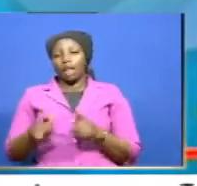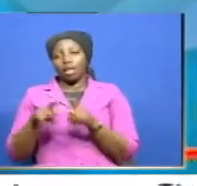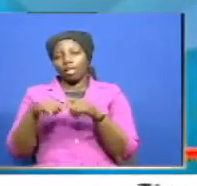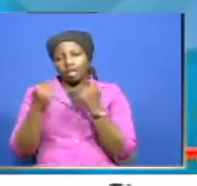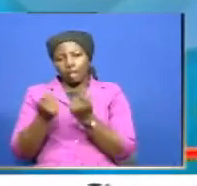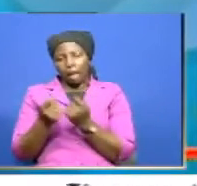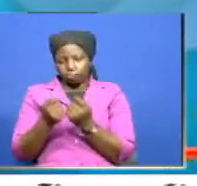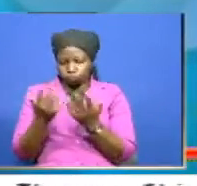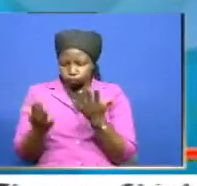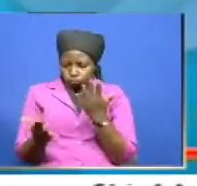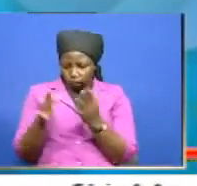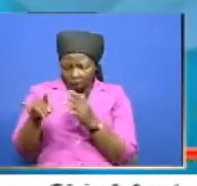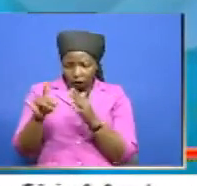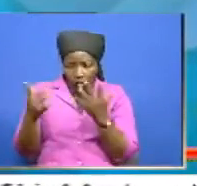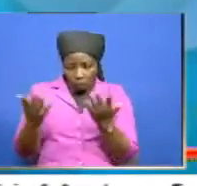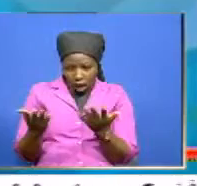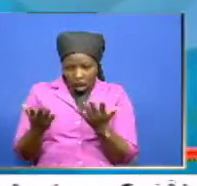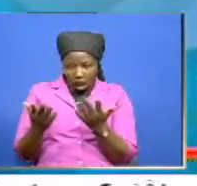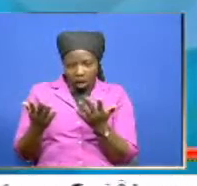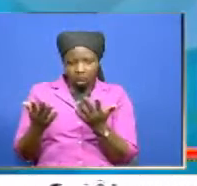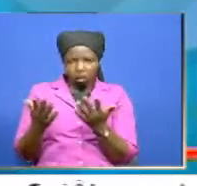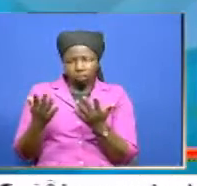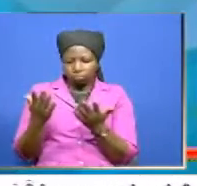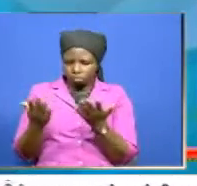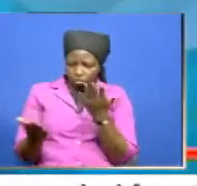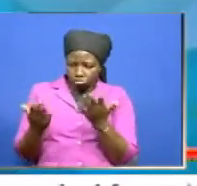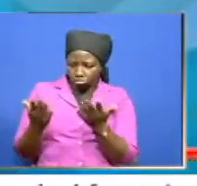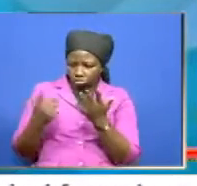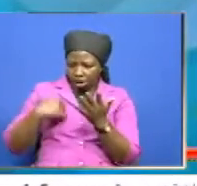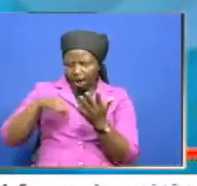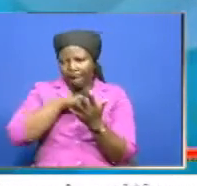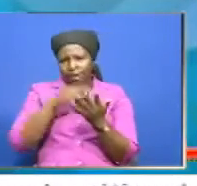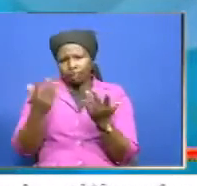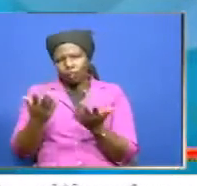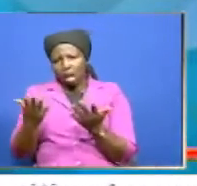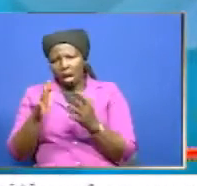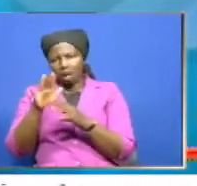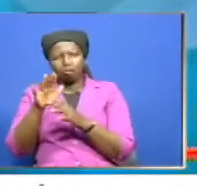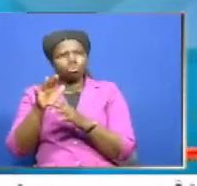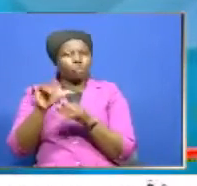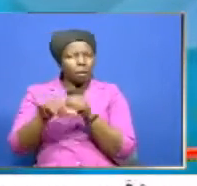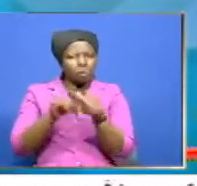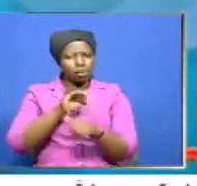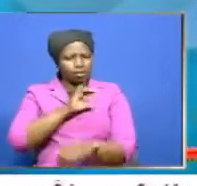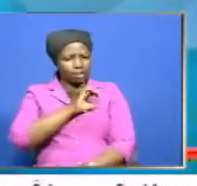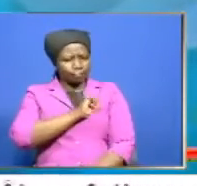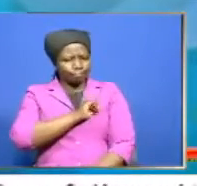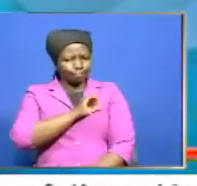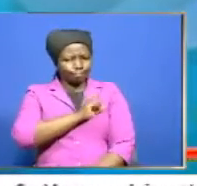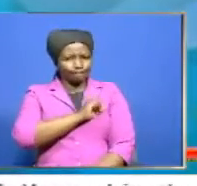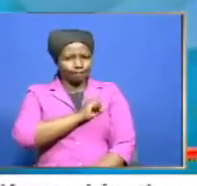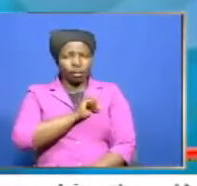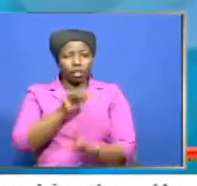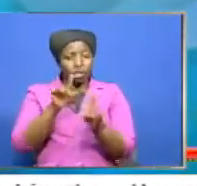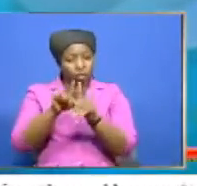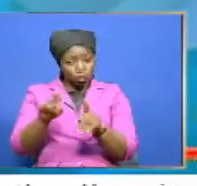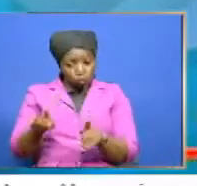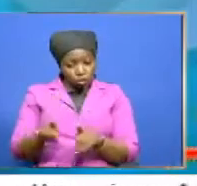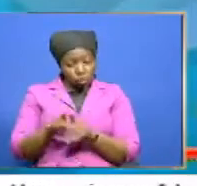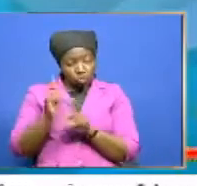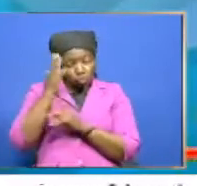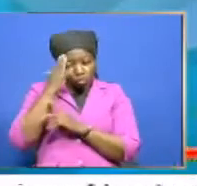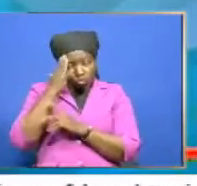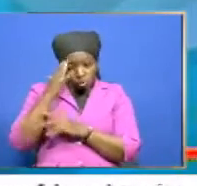and conditioning point of view, to gauge where we are, you know, in terms of our endurance, you know, and obviously to gauge where we are in terms